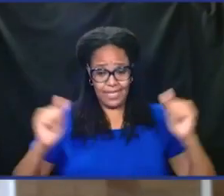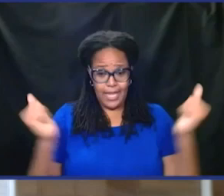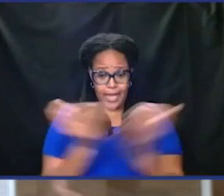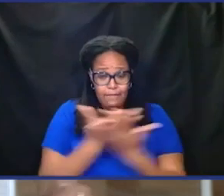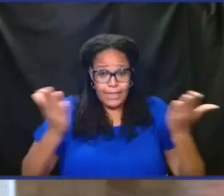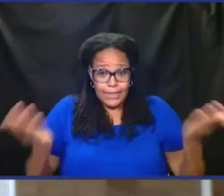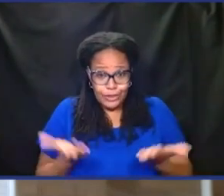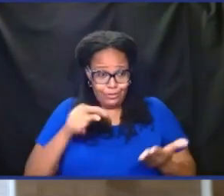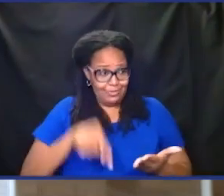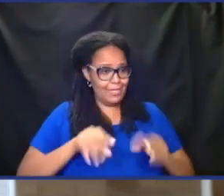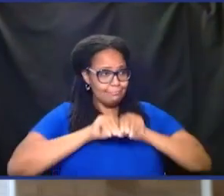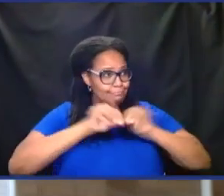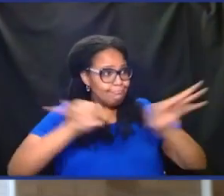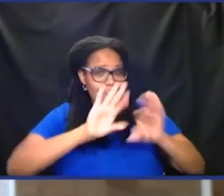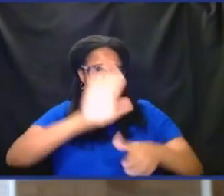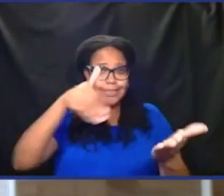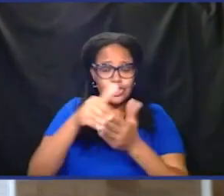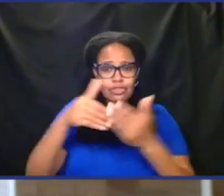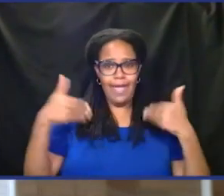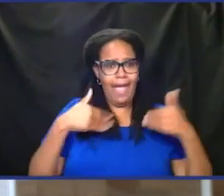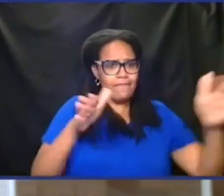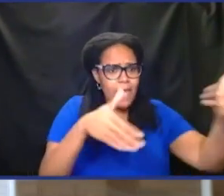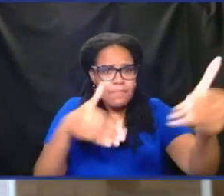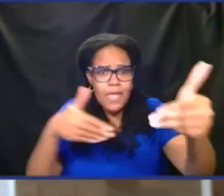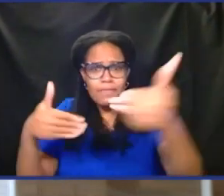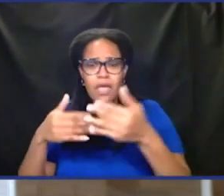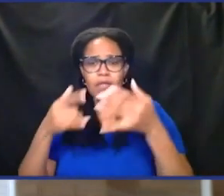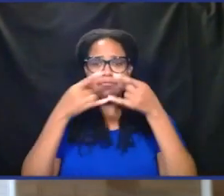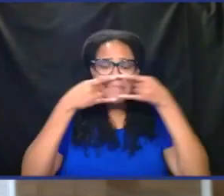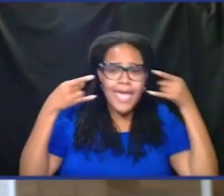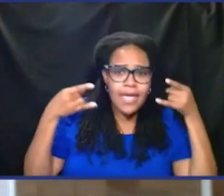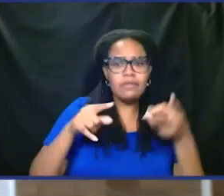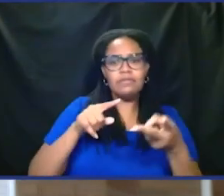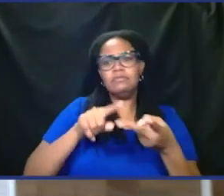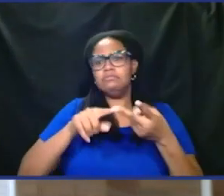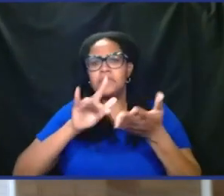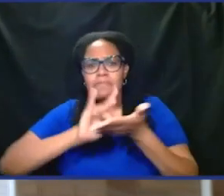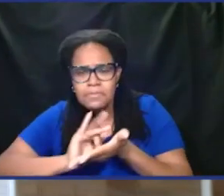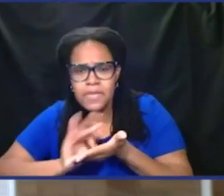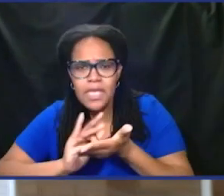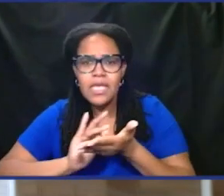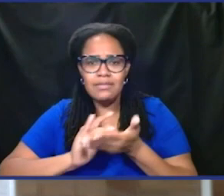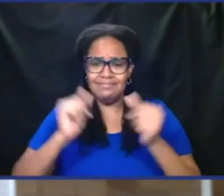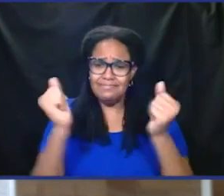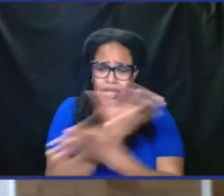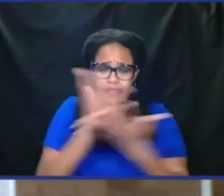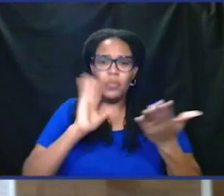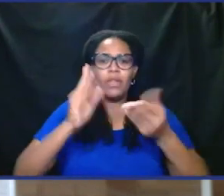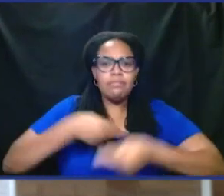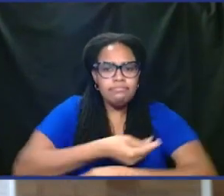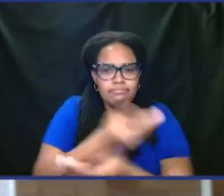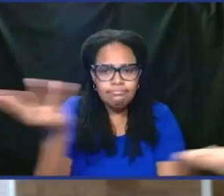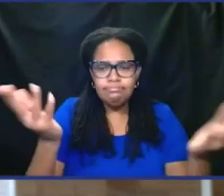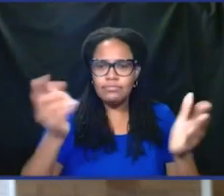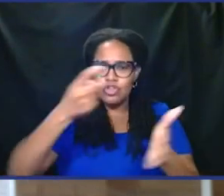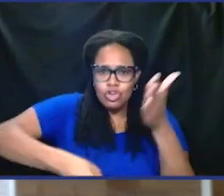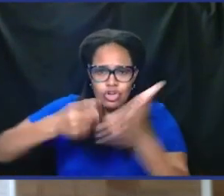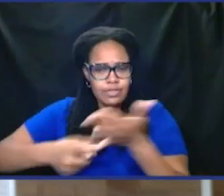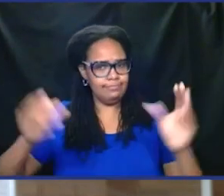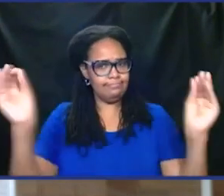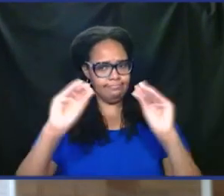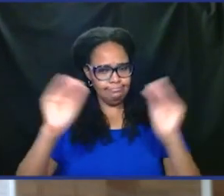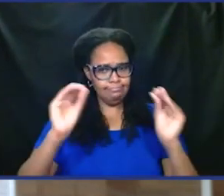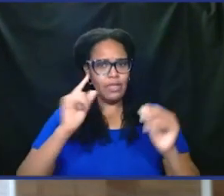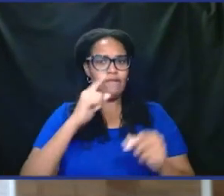every pallet of masks, every case of medicine, all of it is provided at no cost to health centers for patients